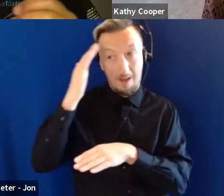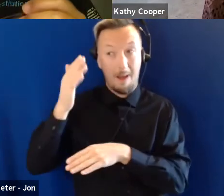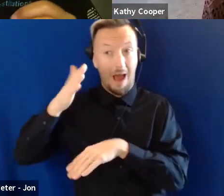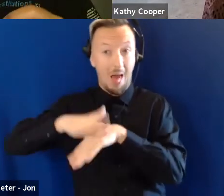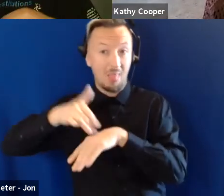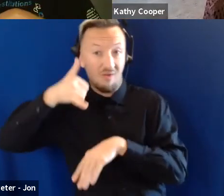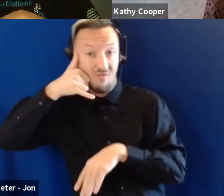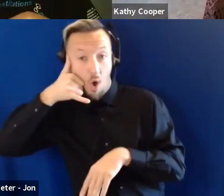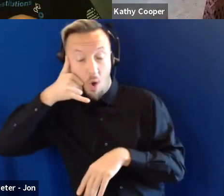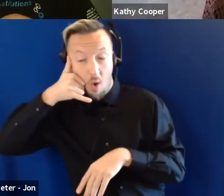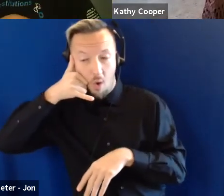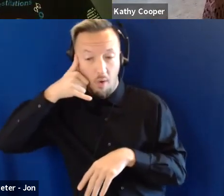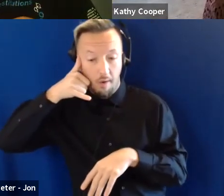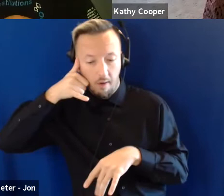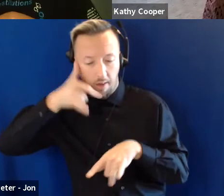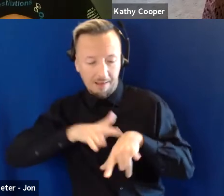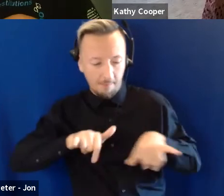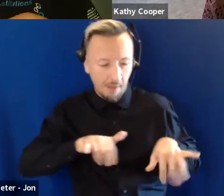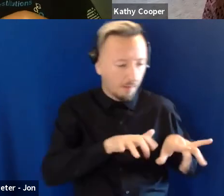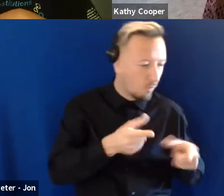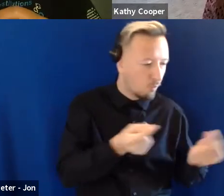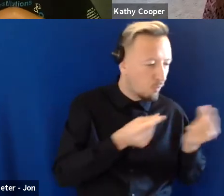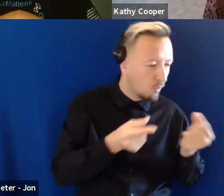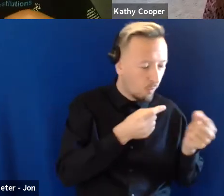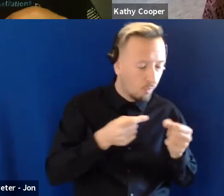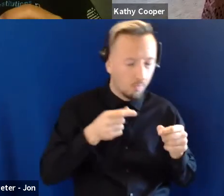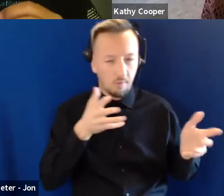do other things. So that